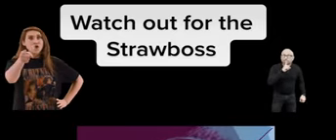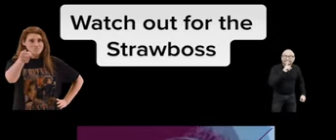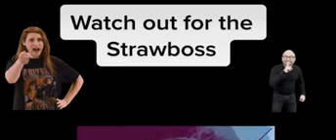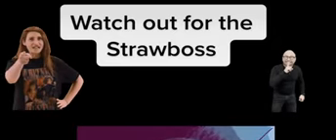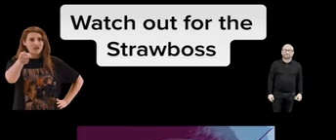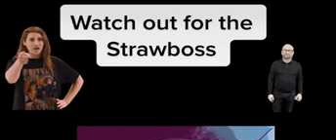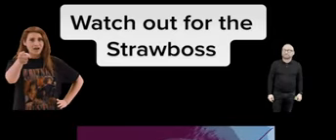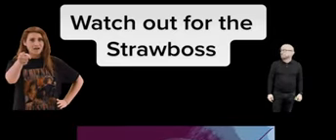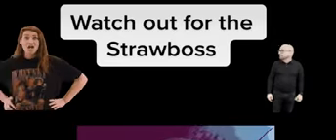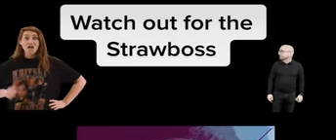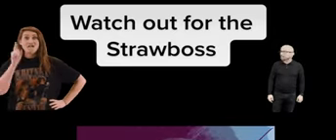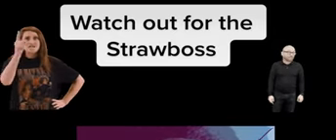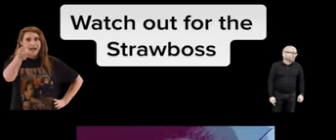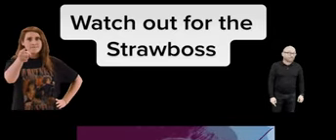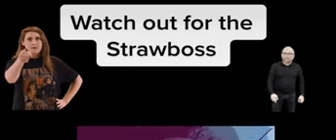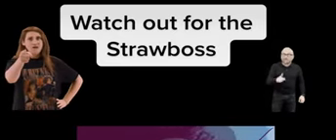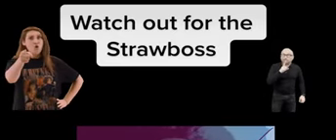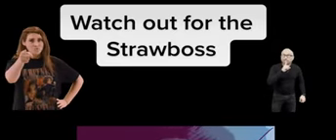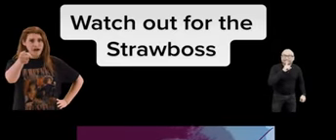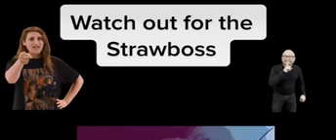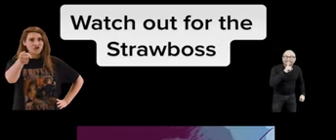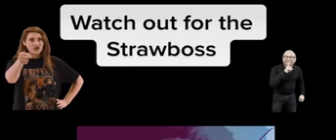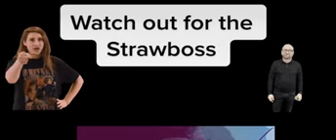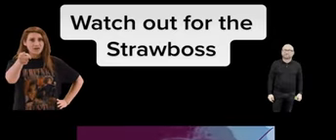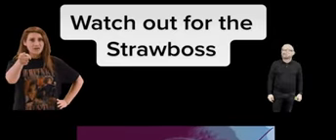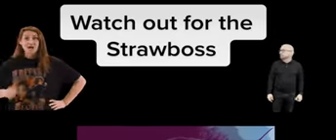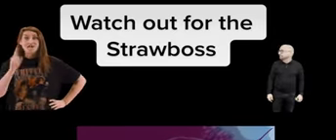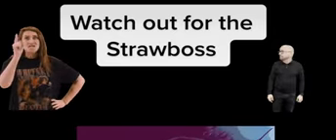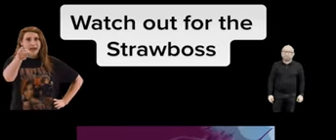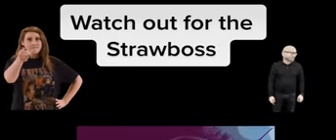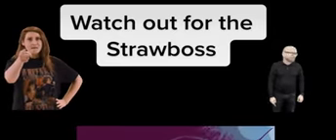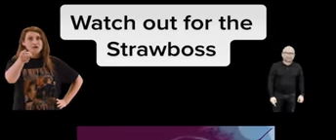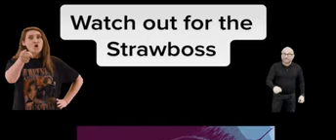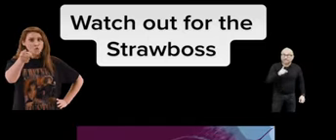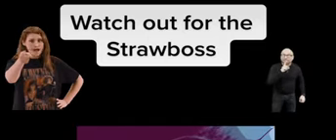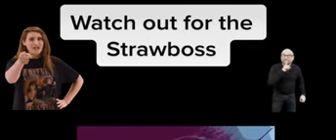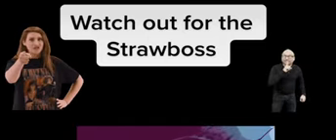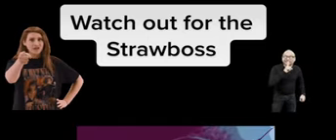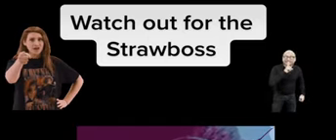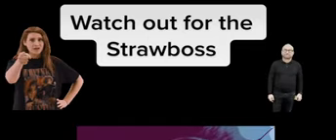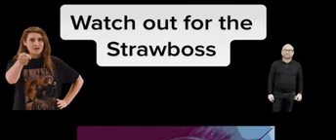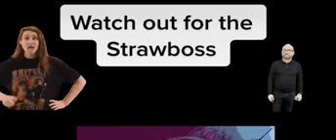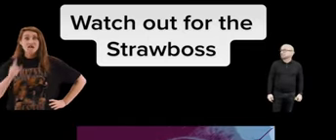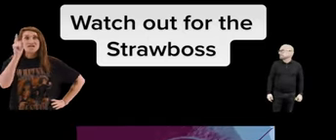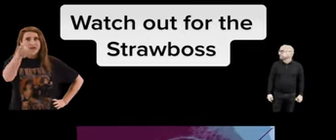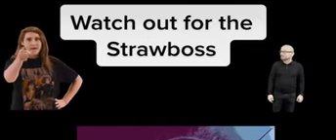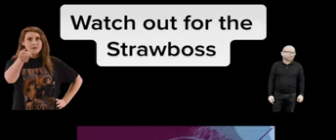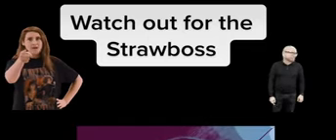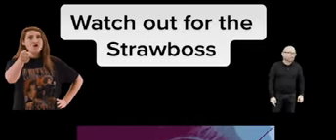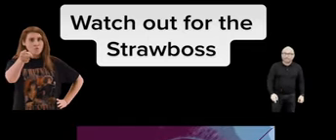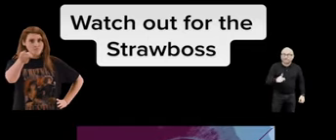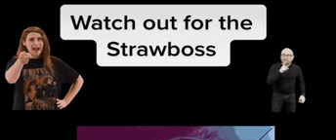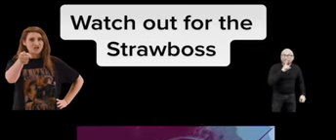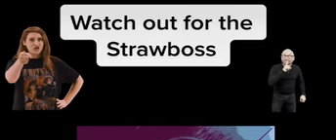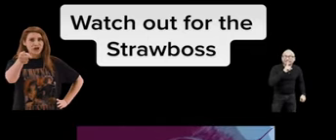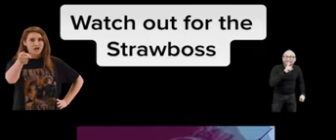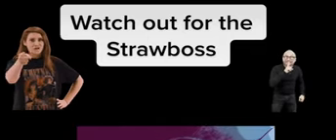They tend to forget what position they really have, which is just a co-worker.